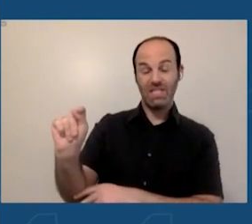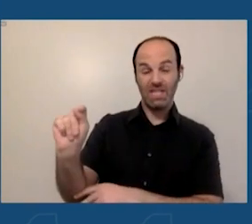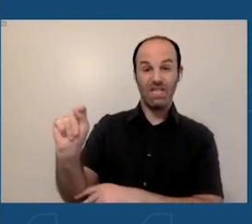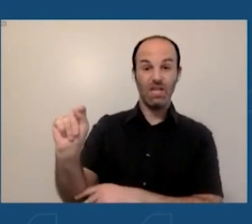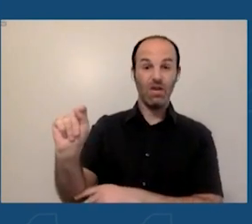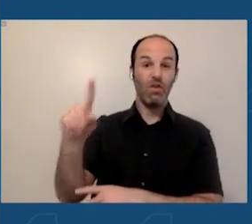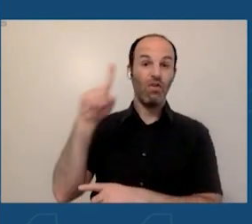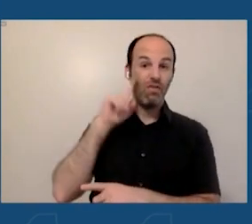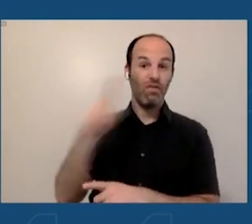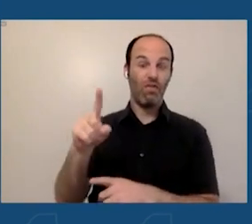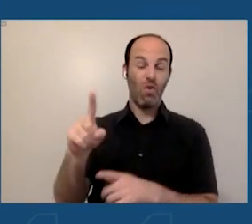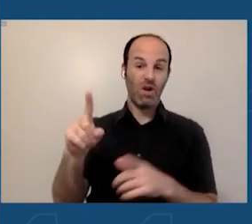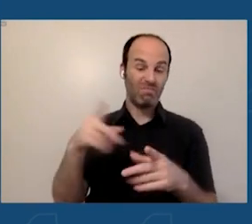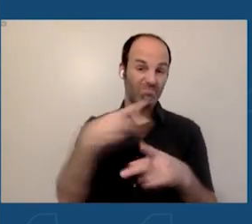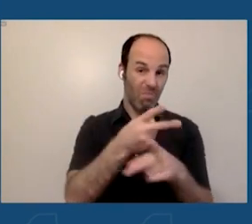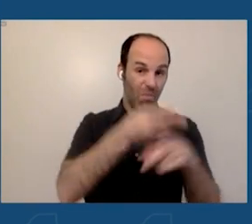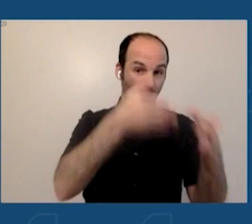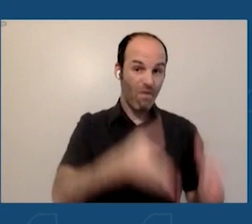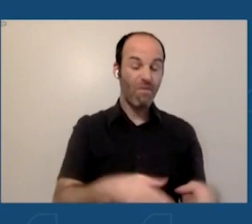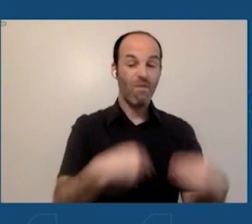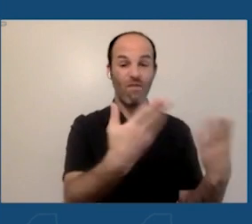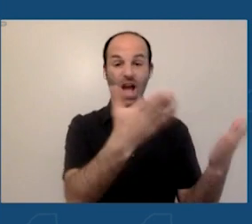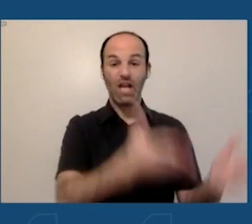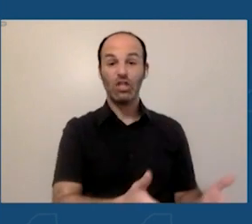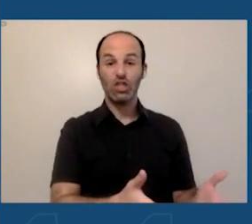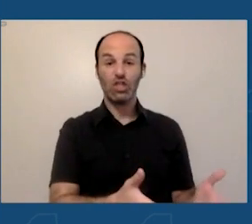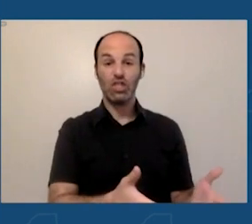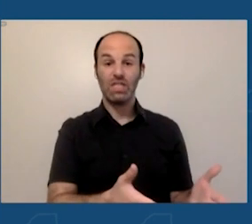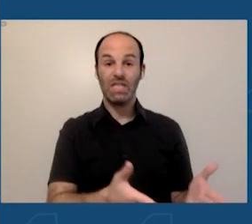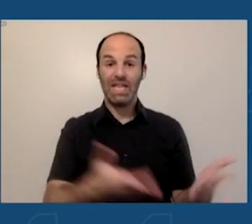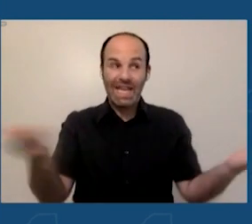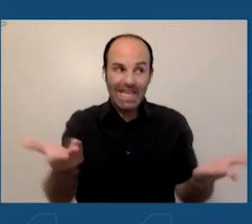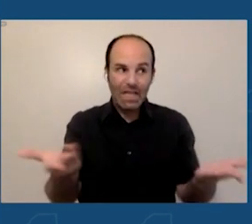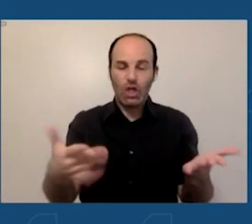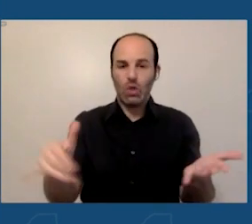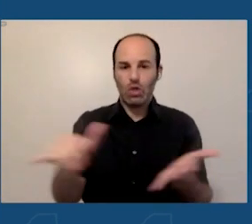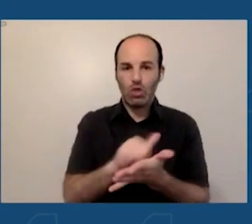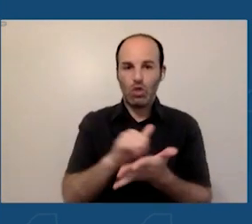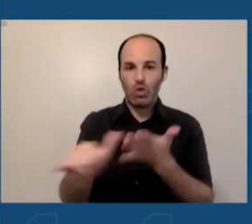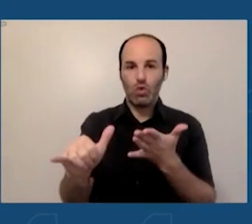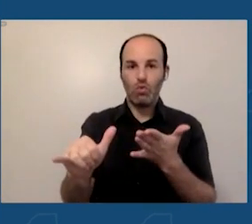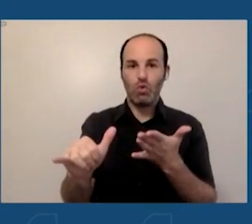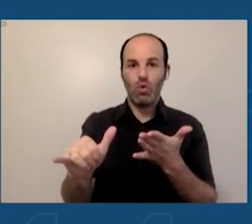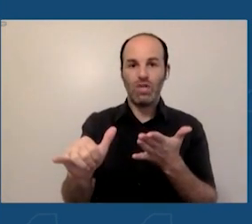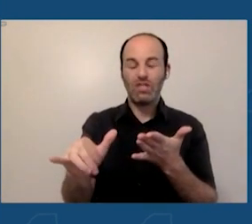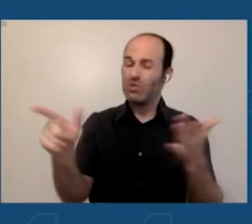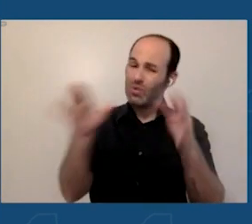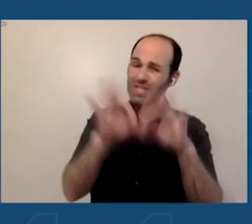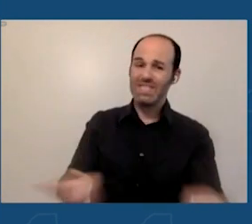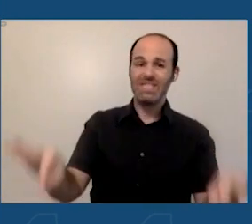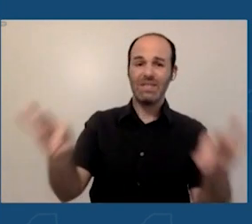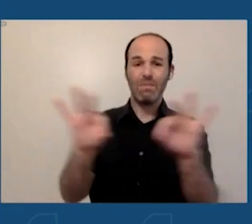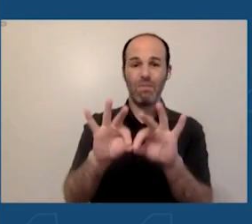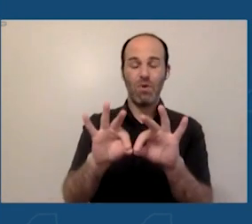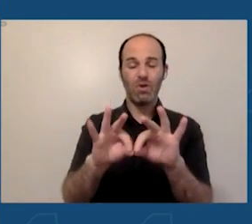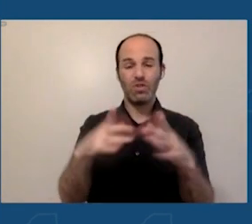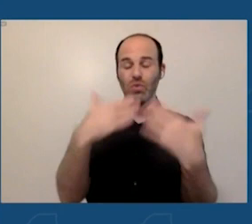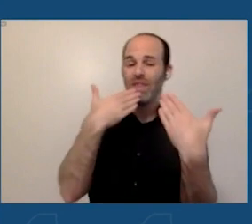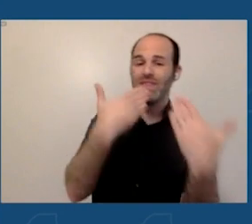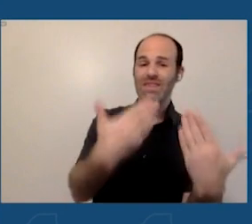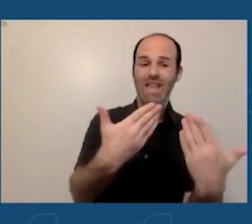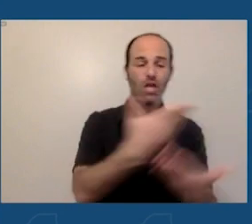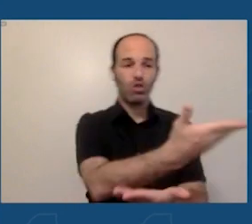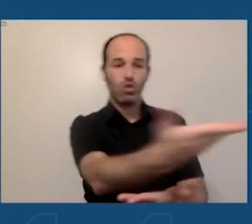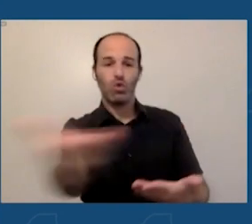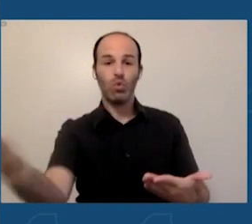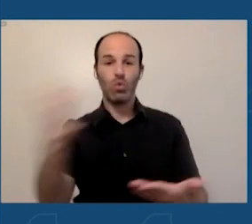one point, there were 35,000 of them in the city of New York. And so this is important. So we thank you in the bottom of our hearts for what you